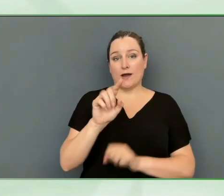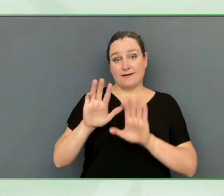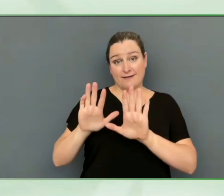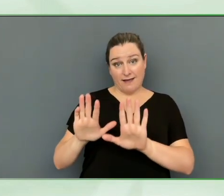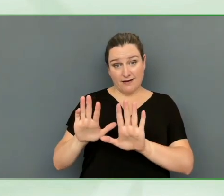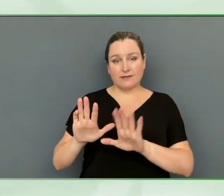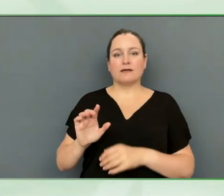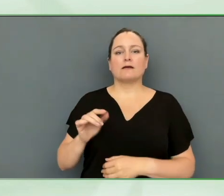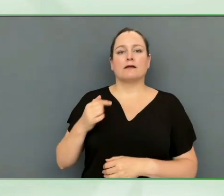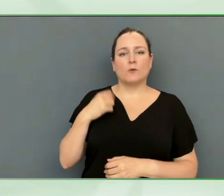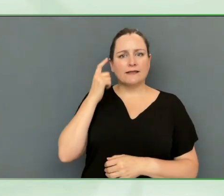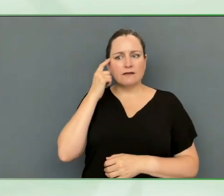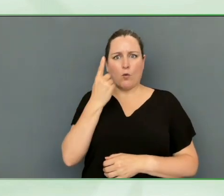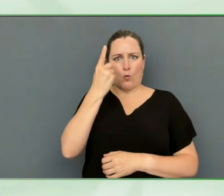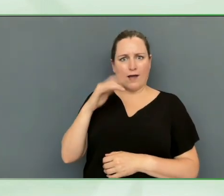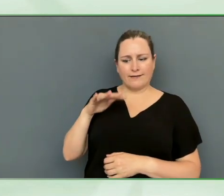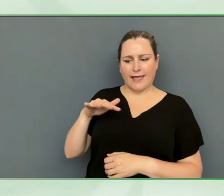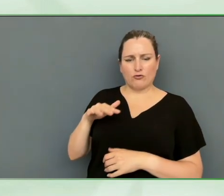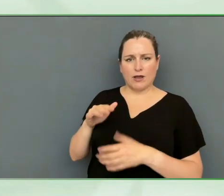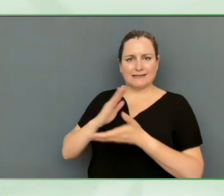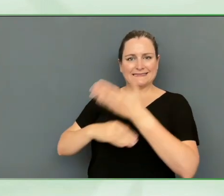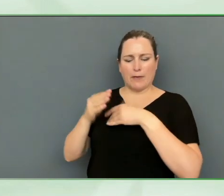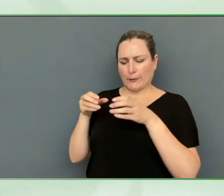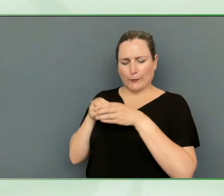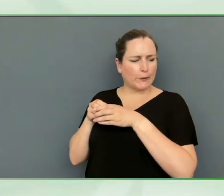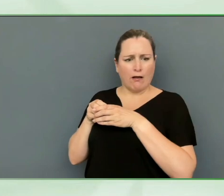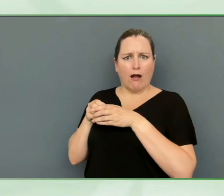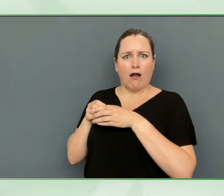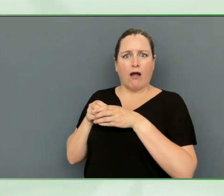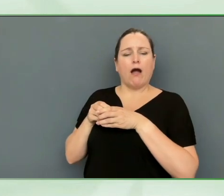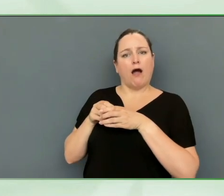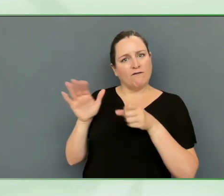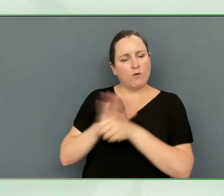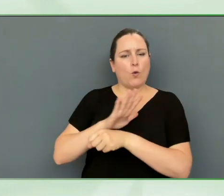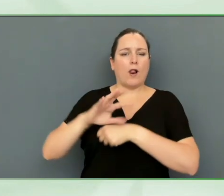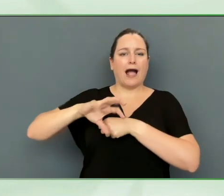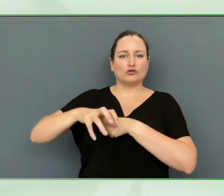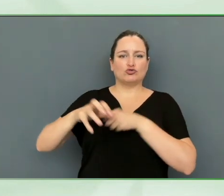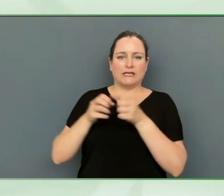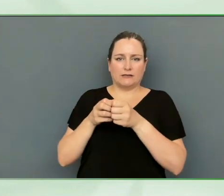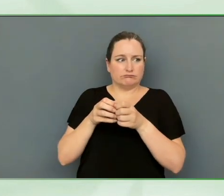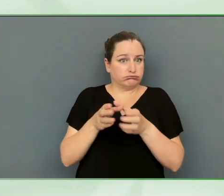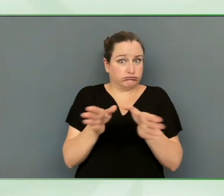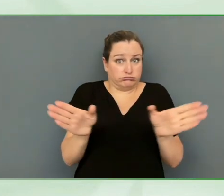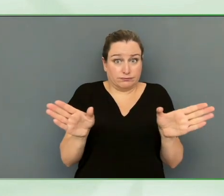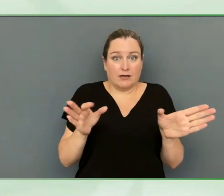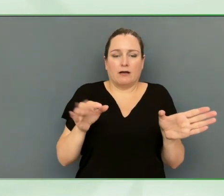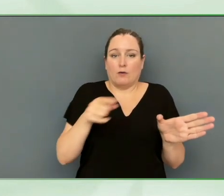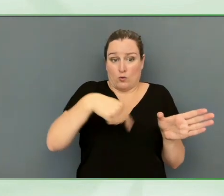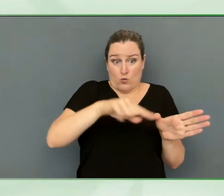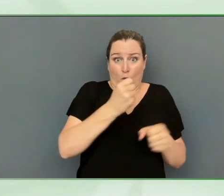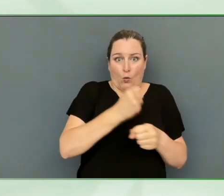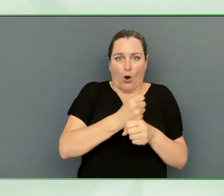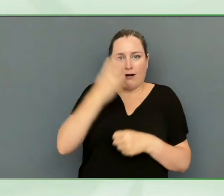networks. 2 years ago, we received our first funding. That was a really major milestone,